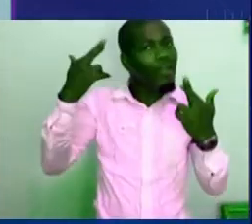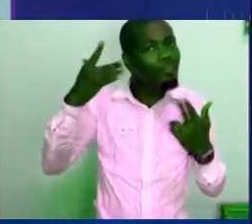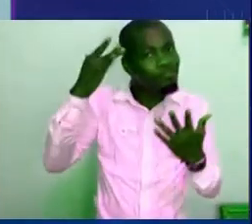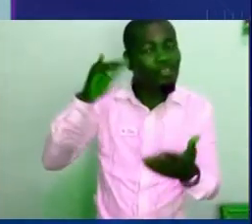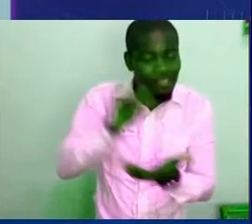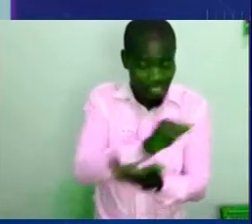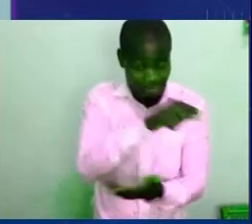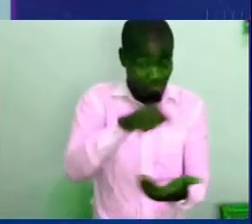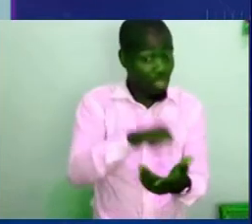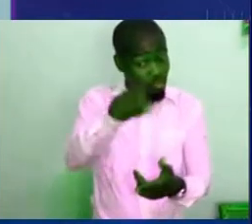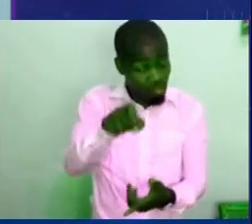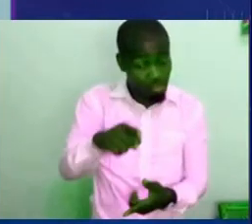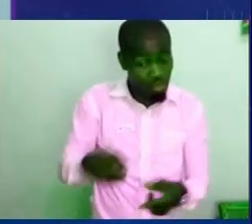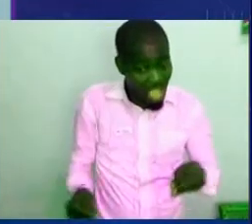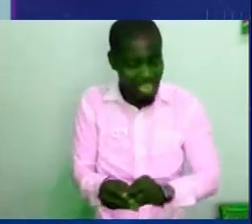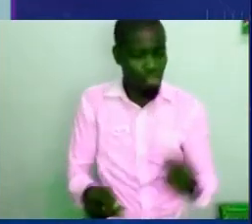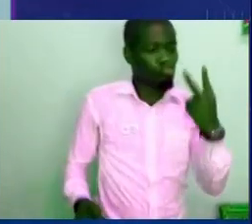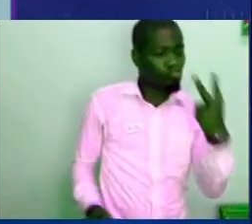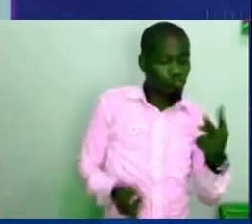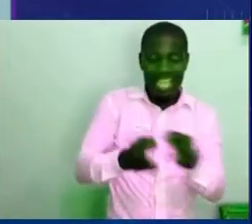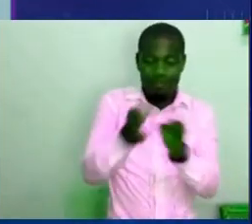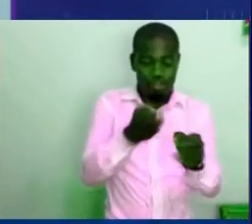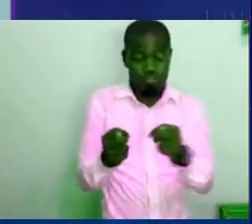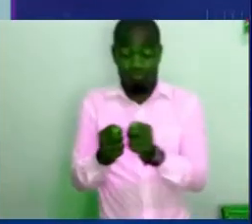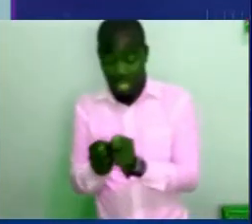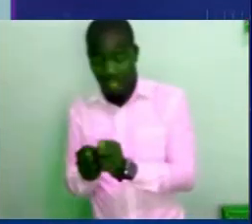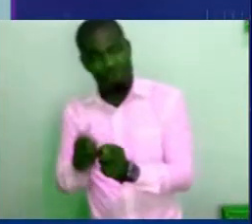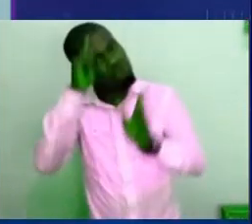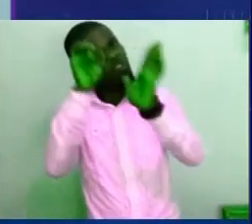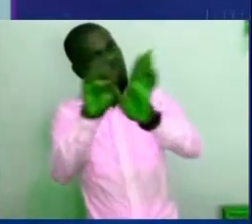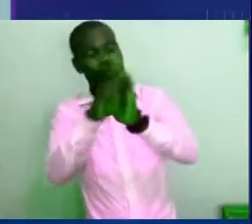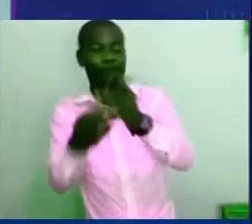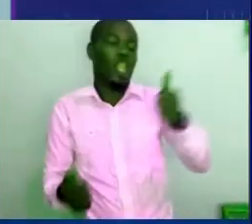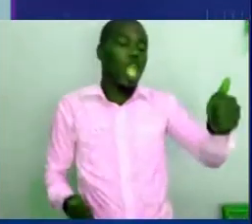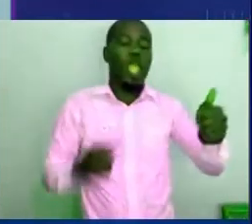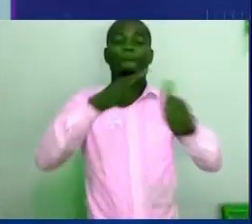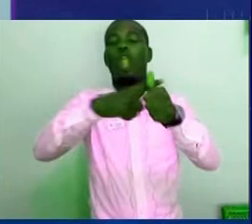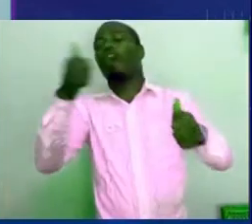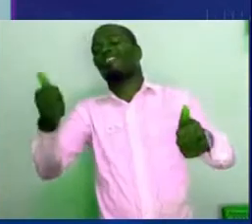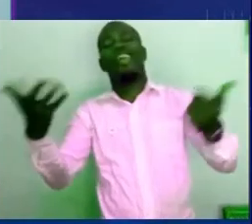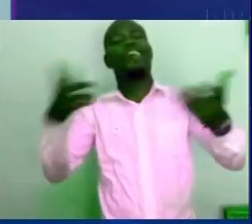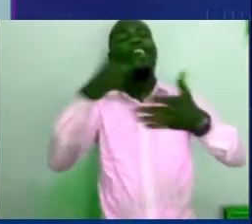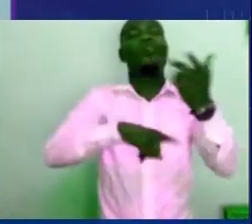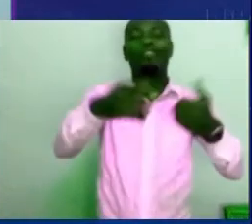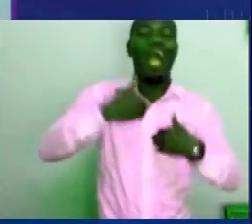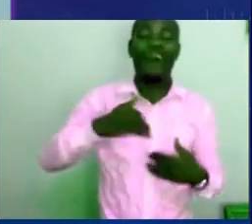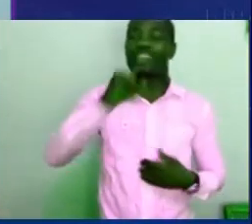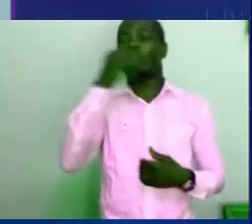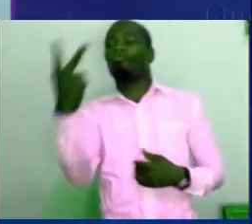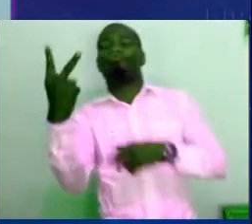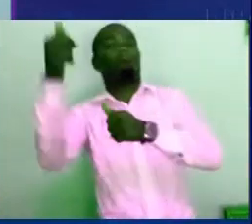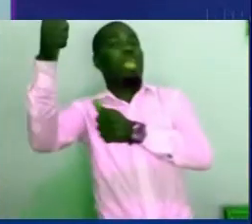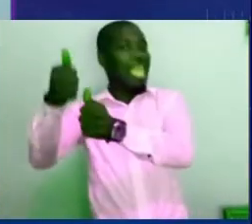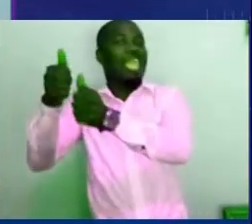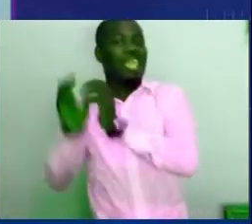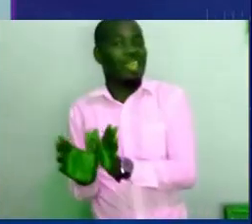video. You're expected to know that when you add two expressions together, like for instance a